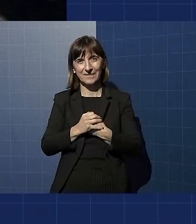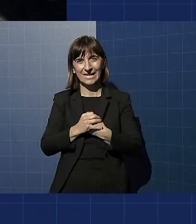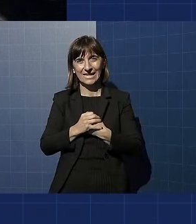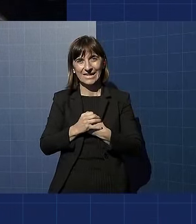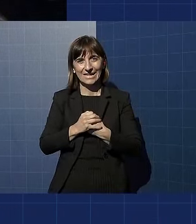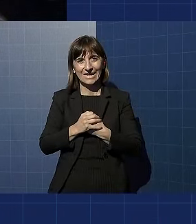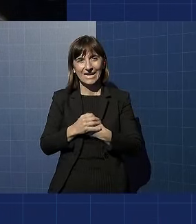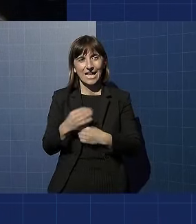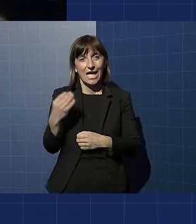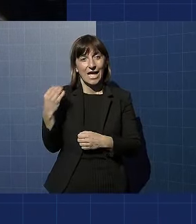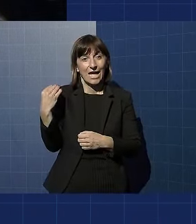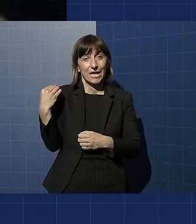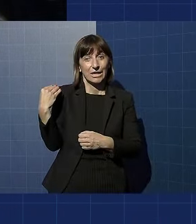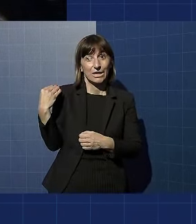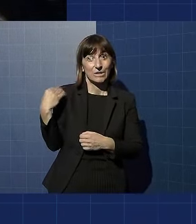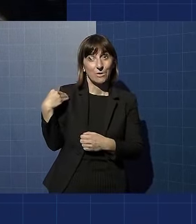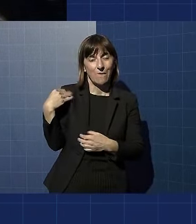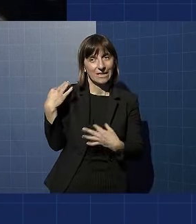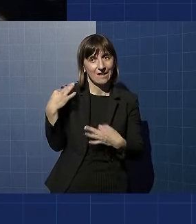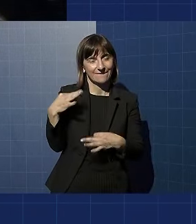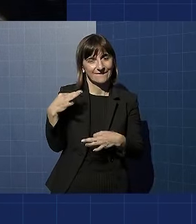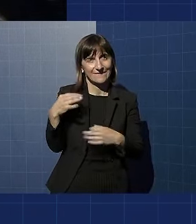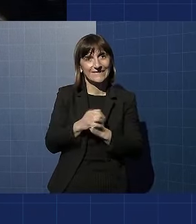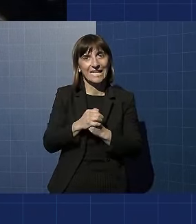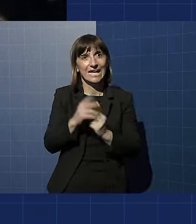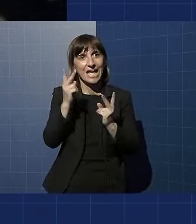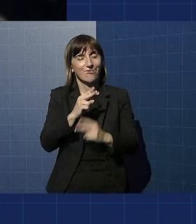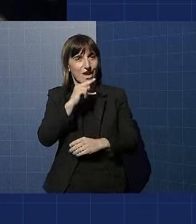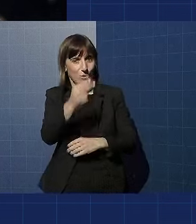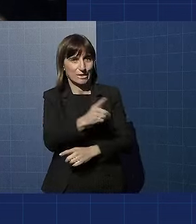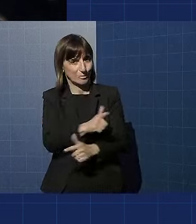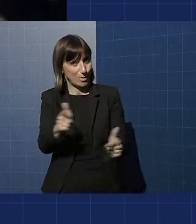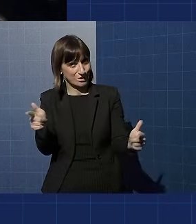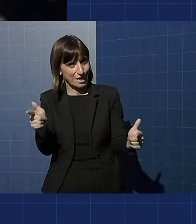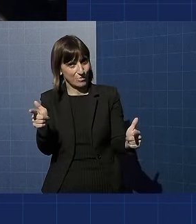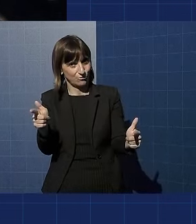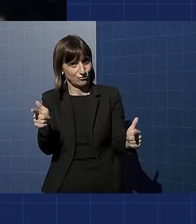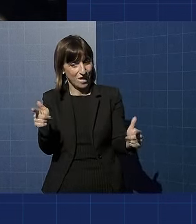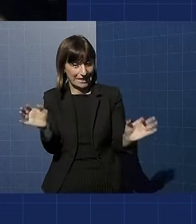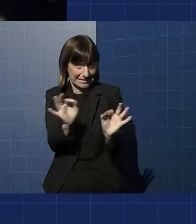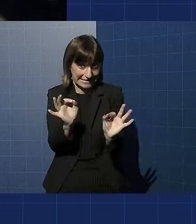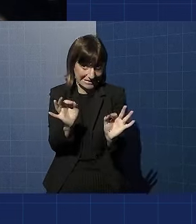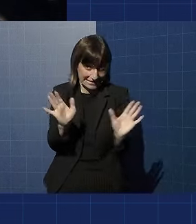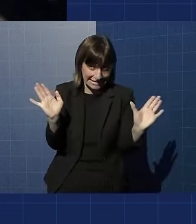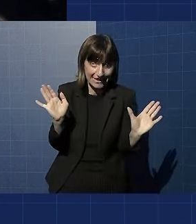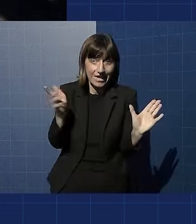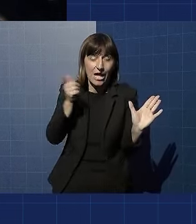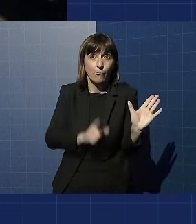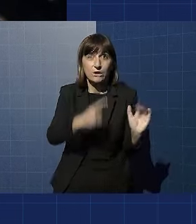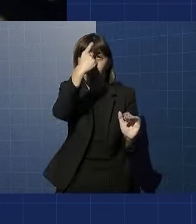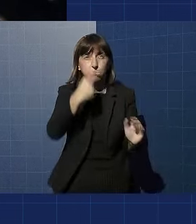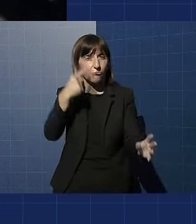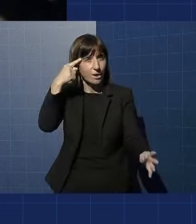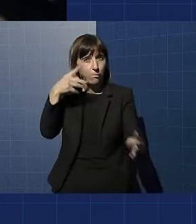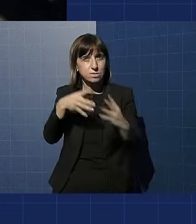an answer to yet. Now, of course, when you ask about the psychological profile of an astronaut, they need to be mentally stable,